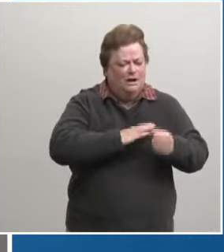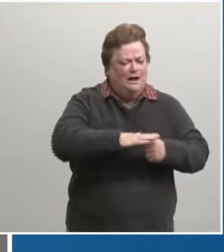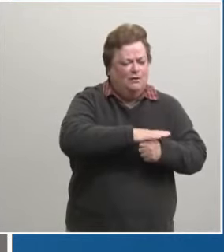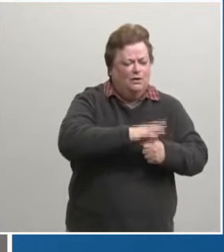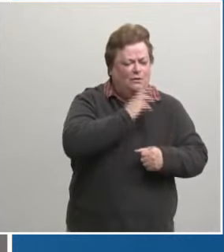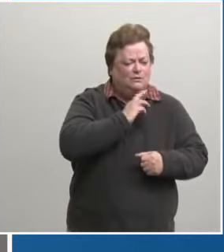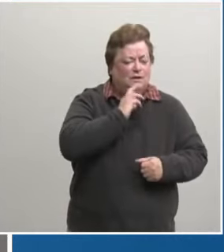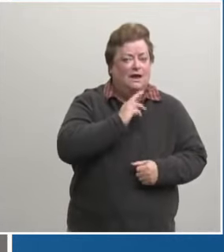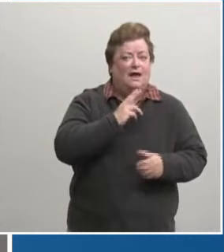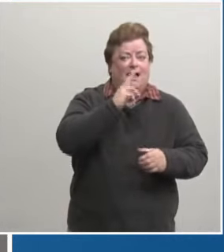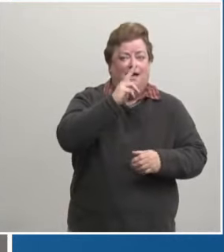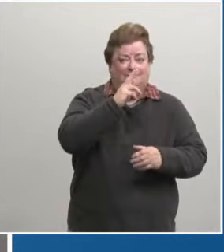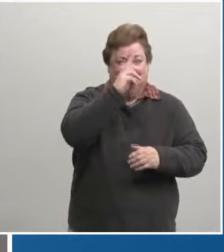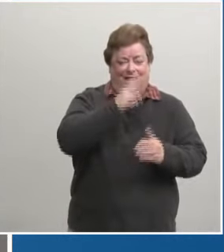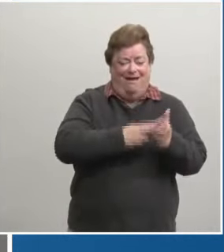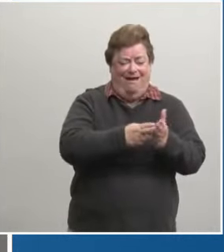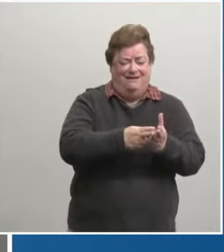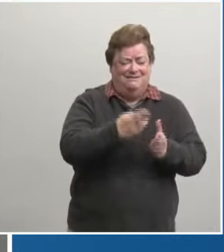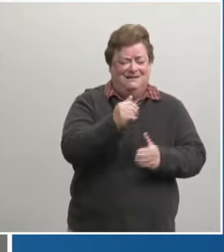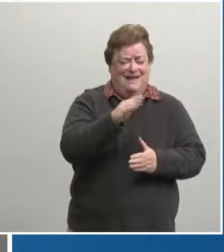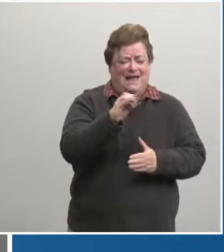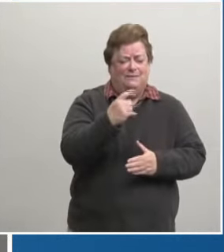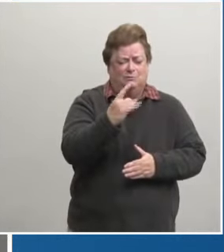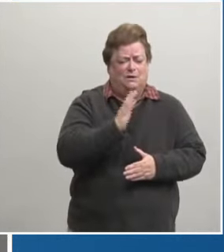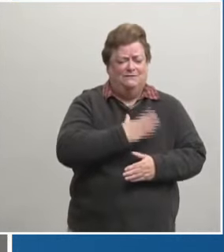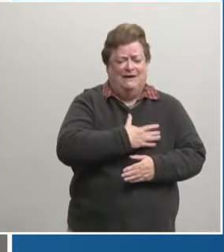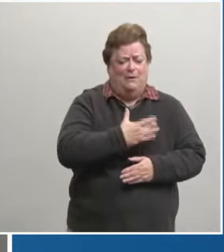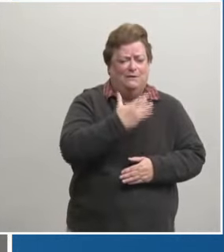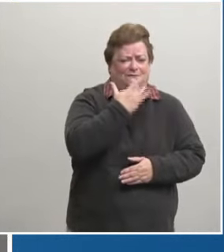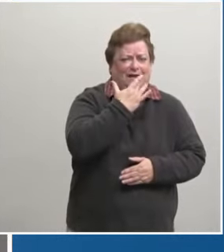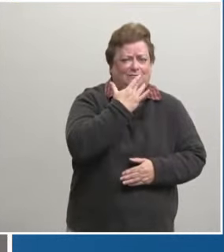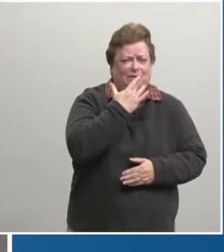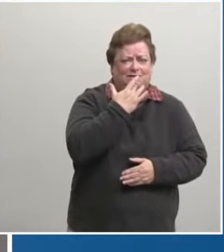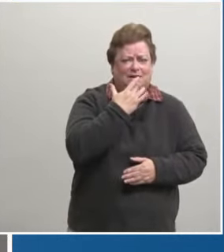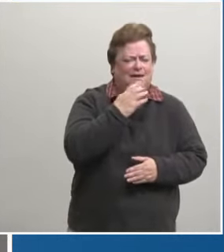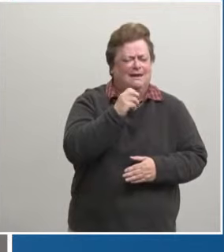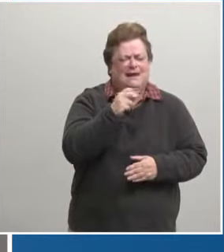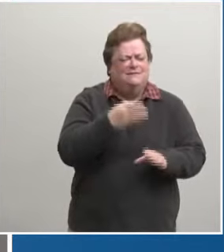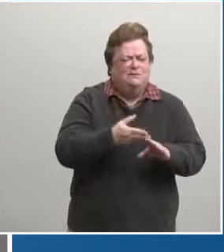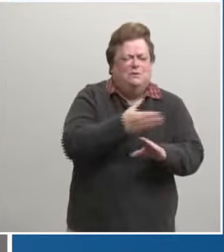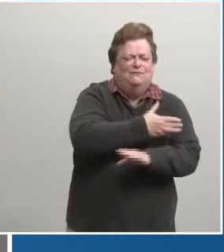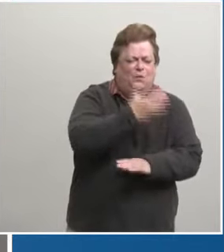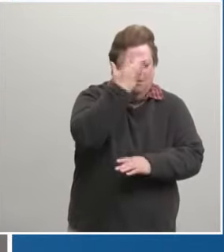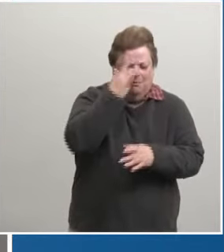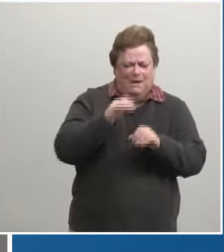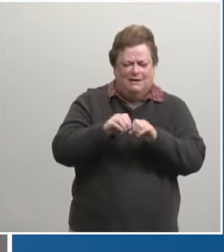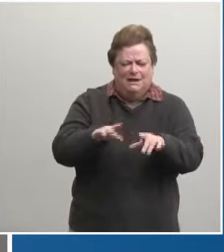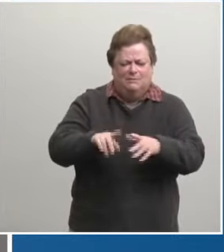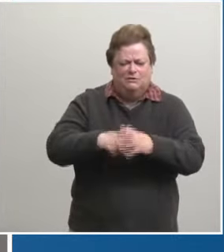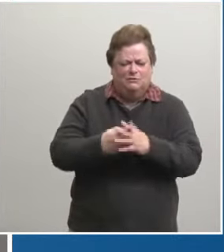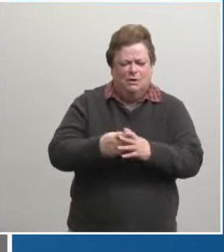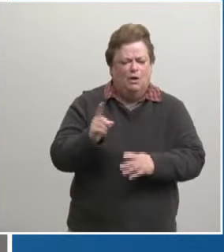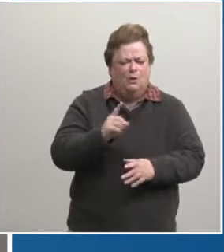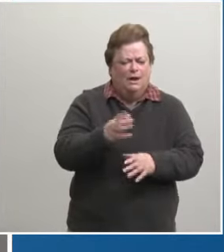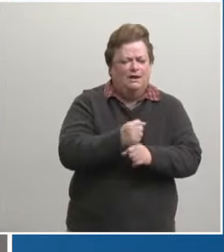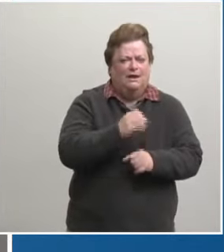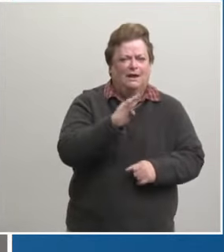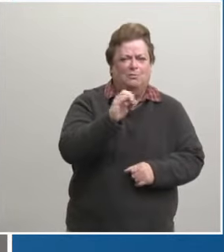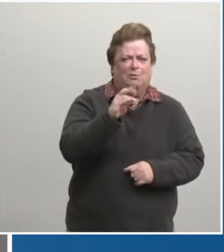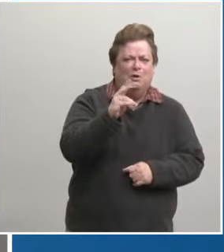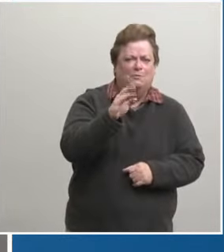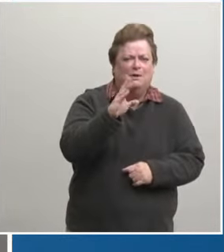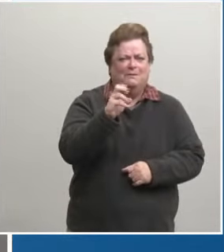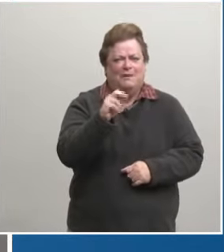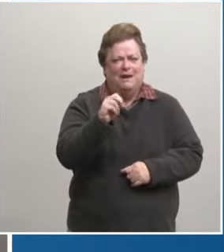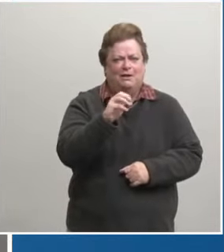Honest Abe's is one of our favorites. It was a favorite long before the pandemic began because where else can you get bourbon bacon apple jam